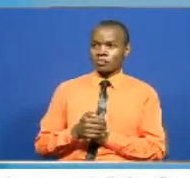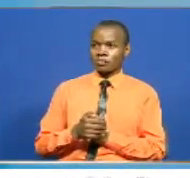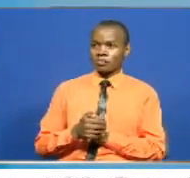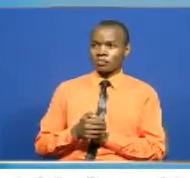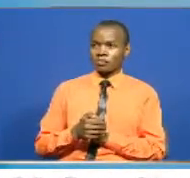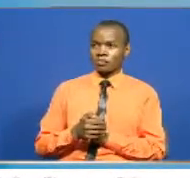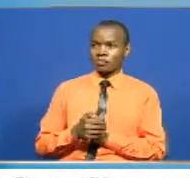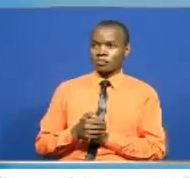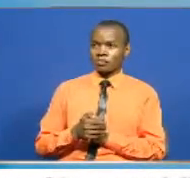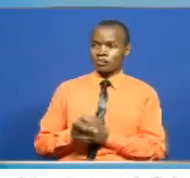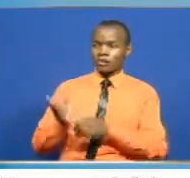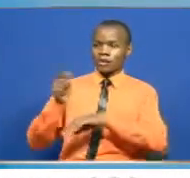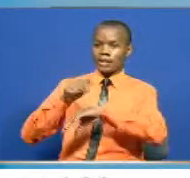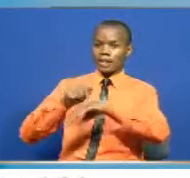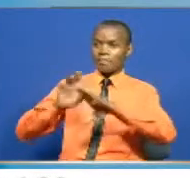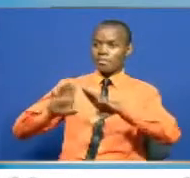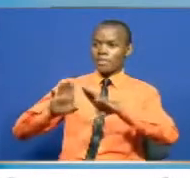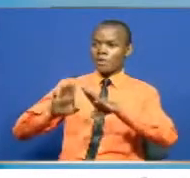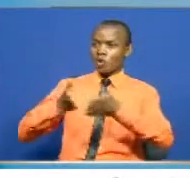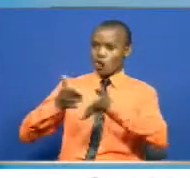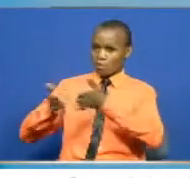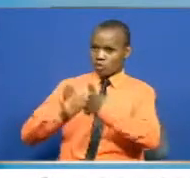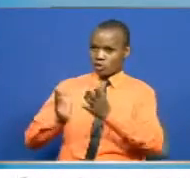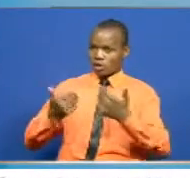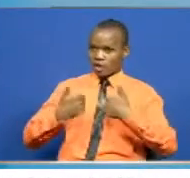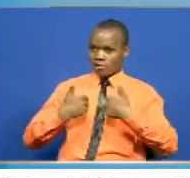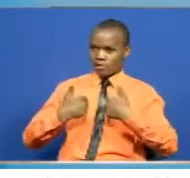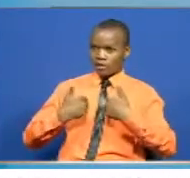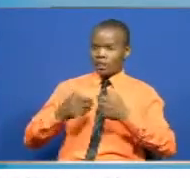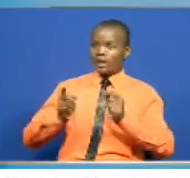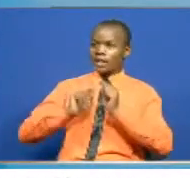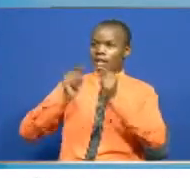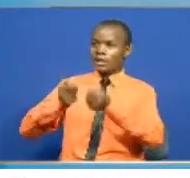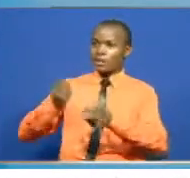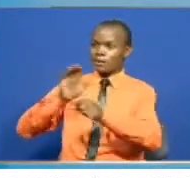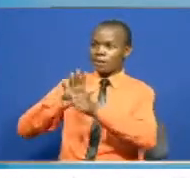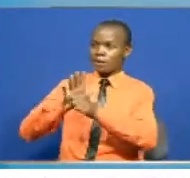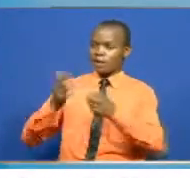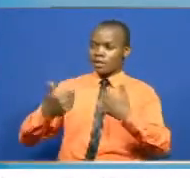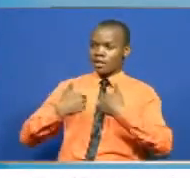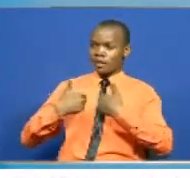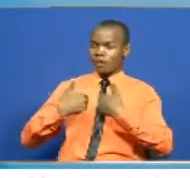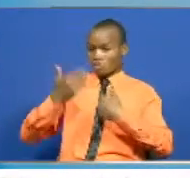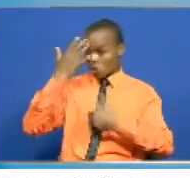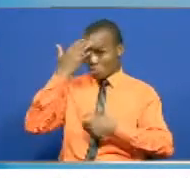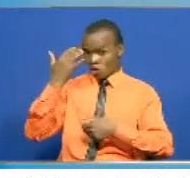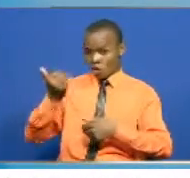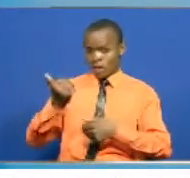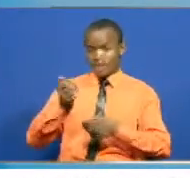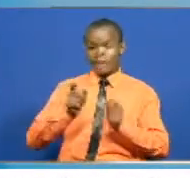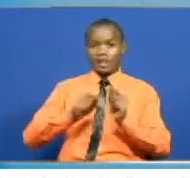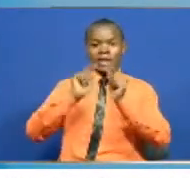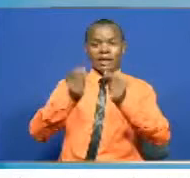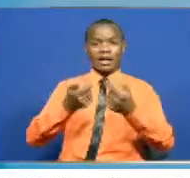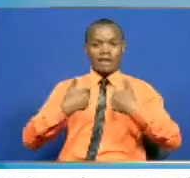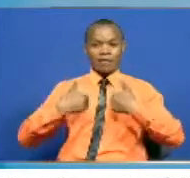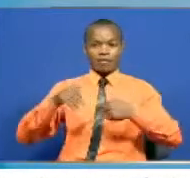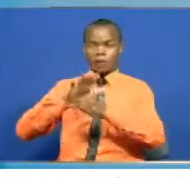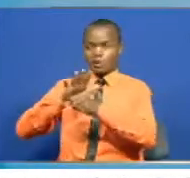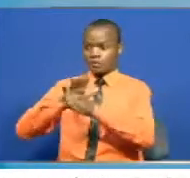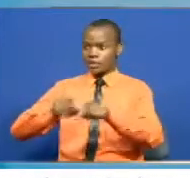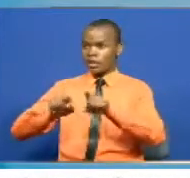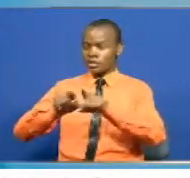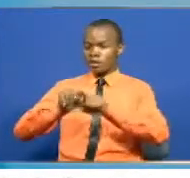by giving them that opportunity, we'll have a lot of talents, because mostly we've had talents going out. So we'll